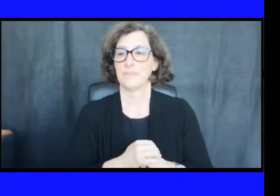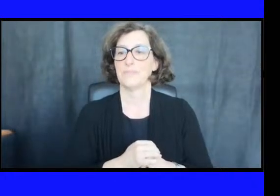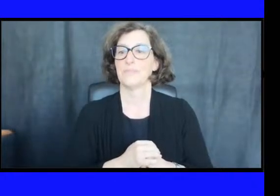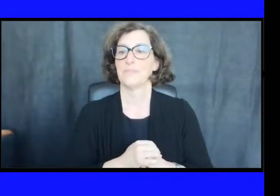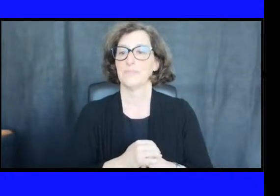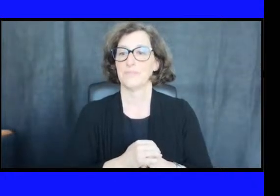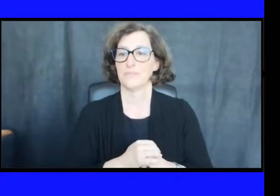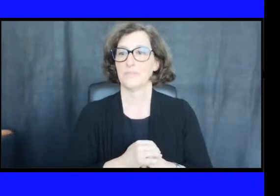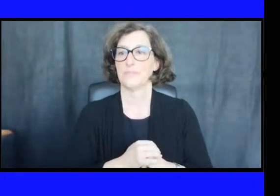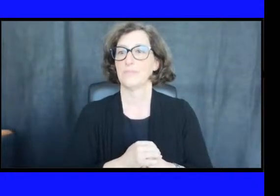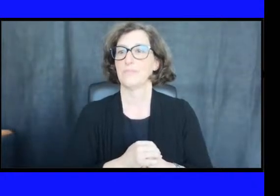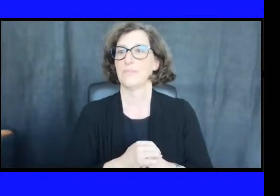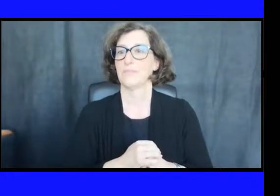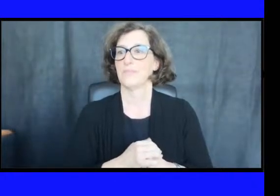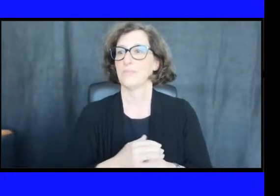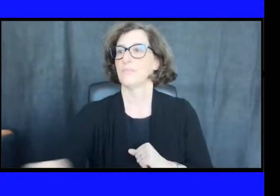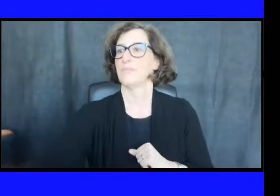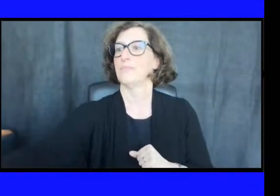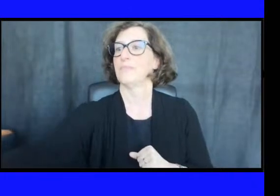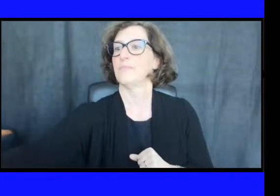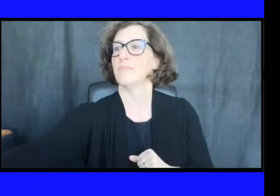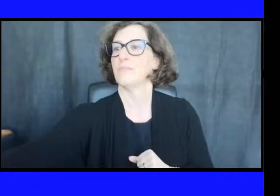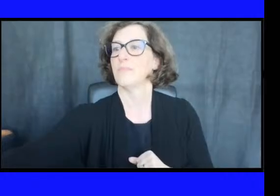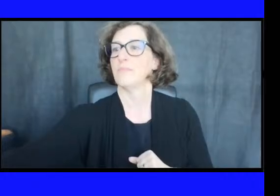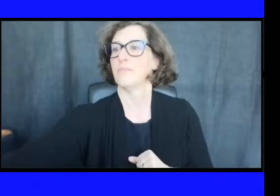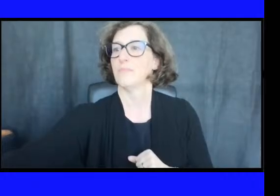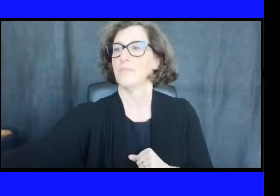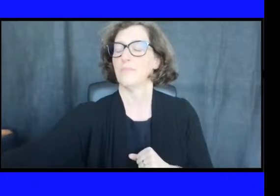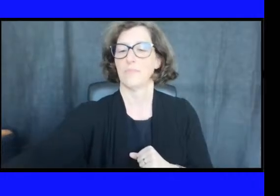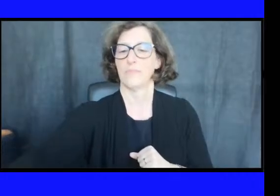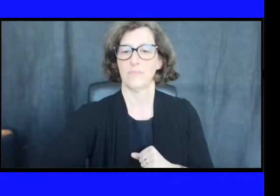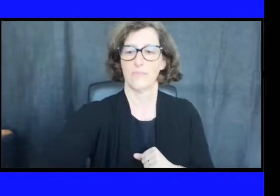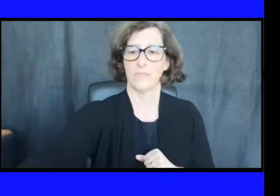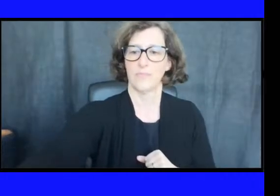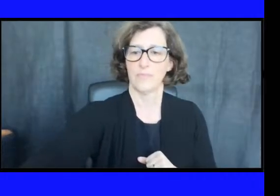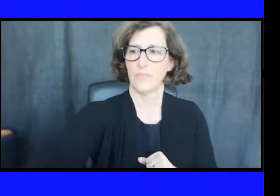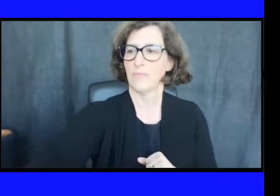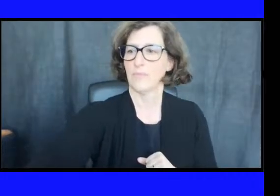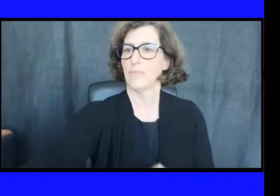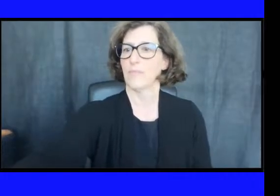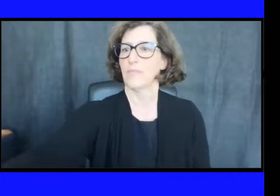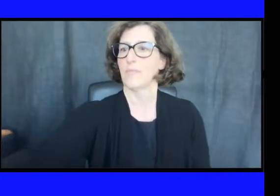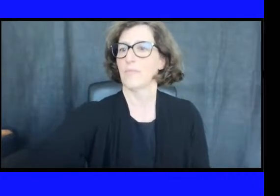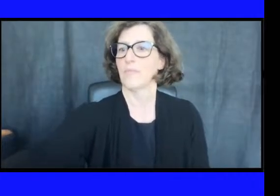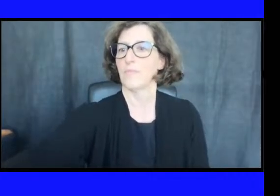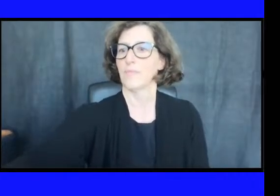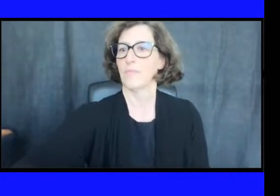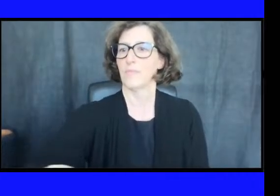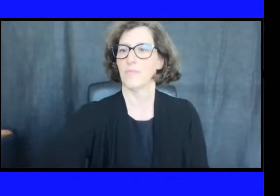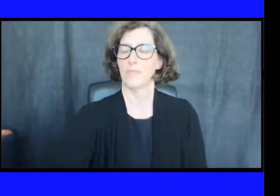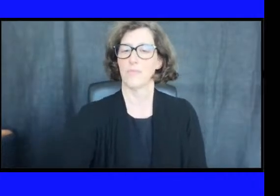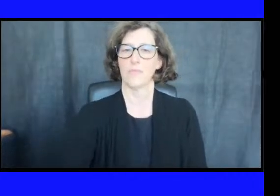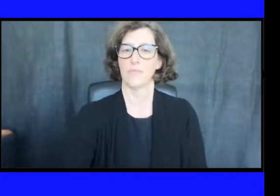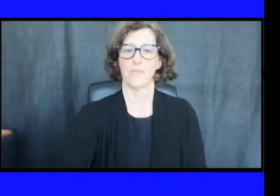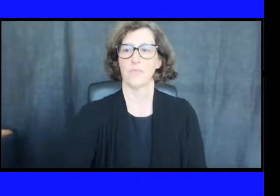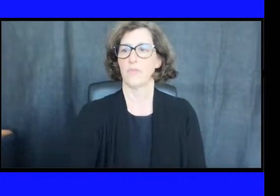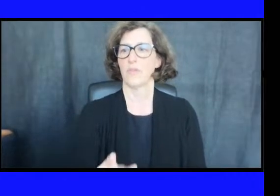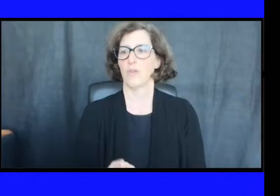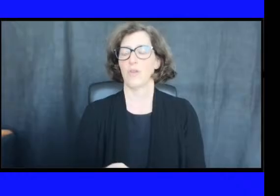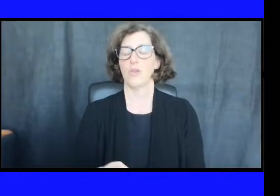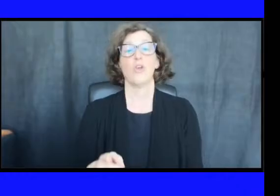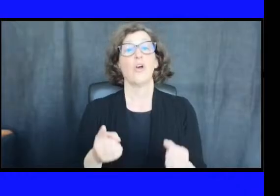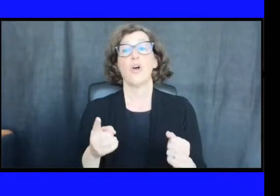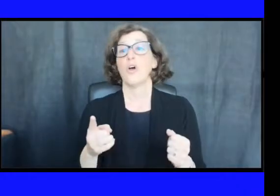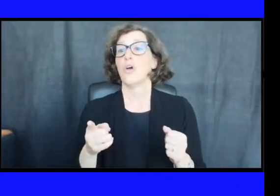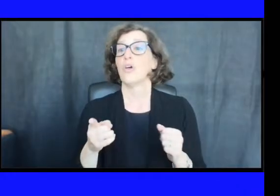brief overview of updates from the diversity and inclusion work that's been happening across the system.